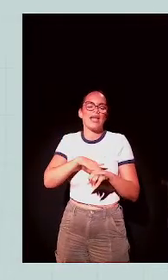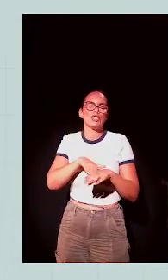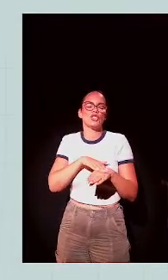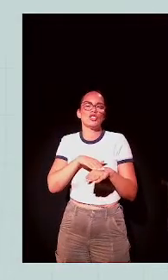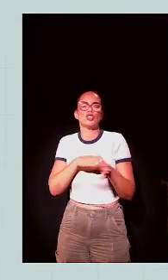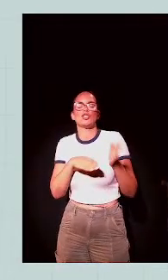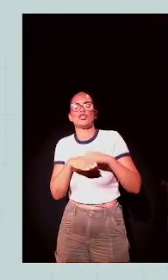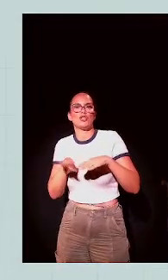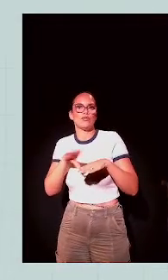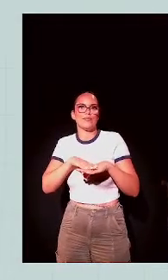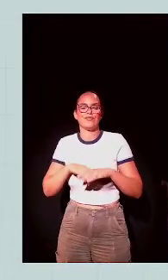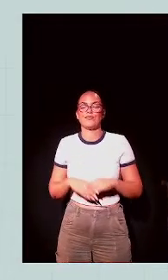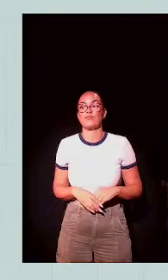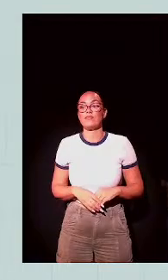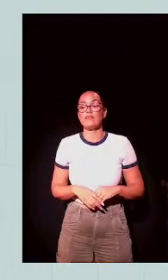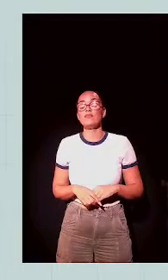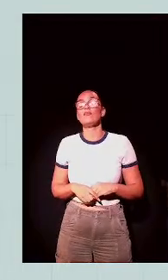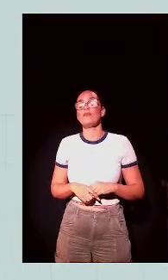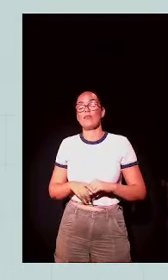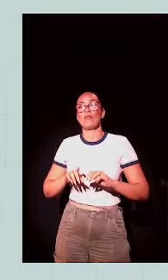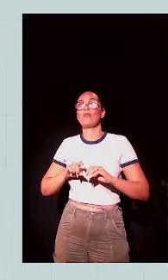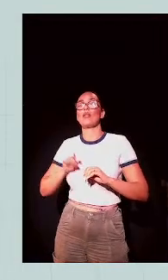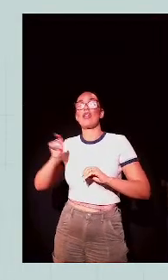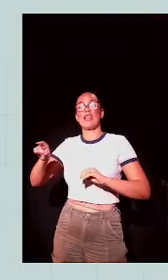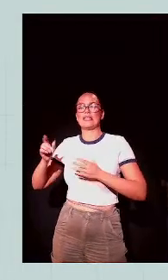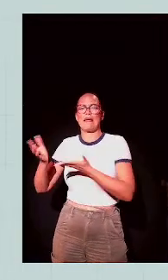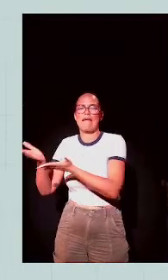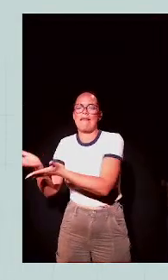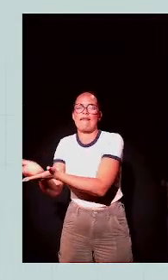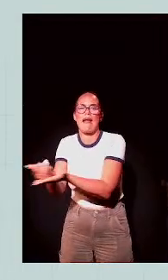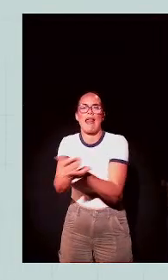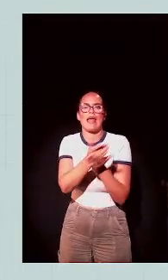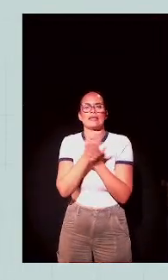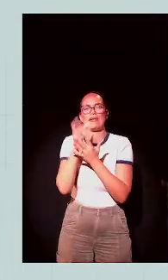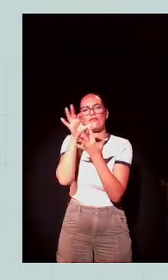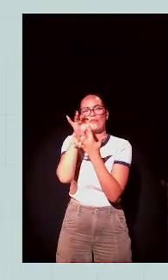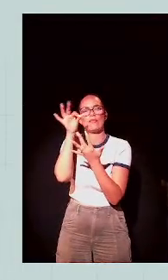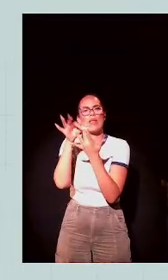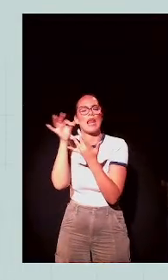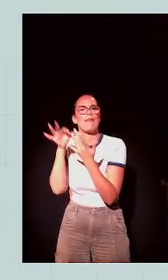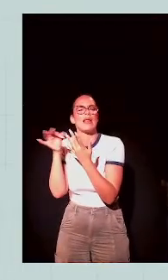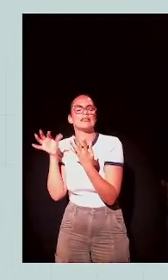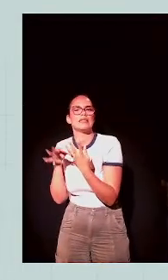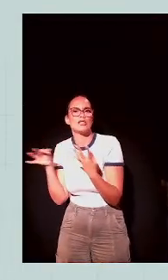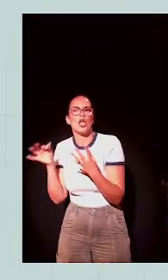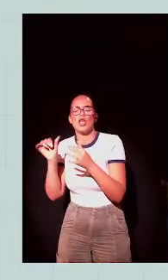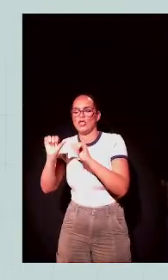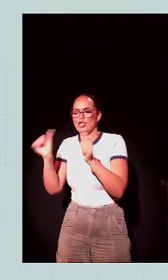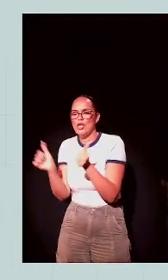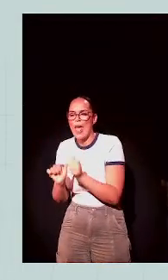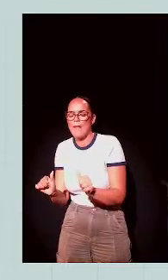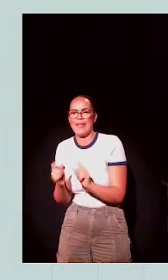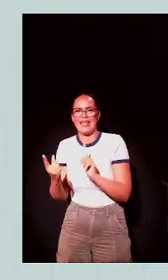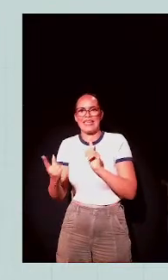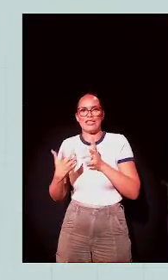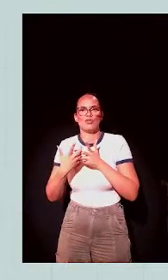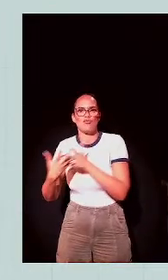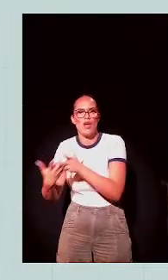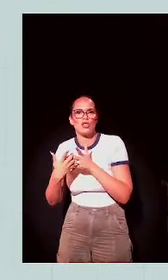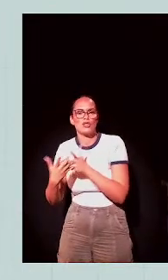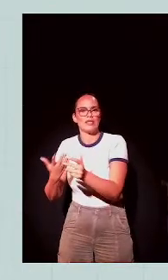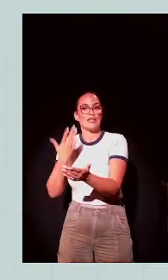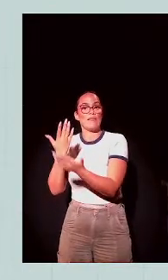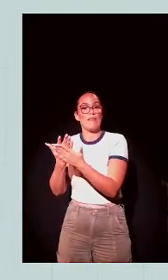that these things collectively sort of reshape not only interaction demands, but also a sense of